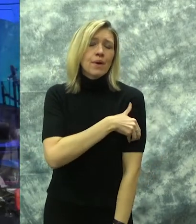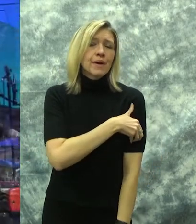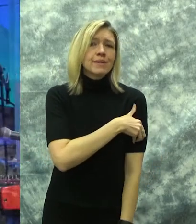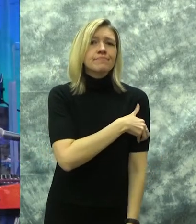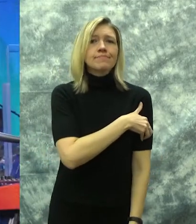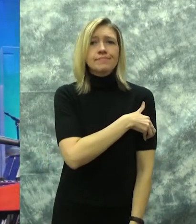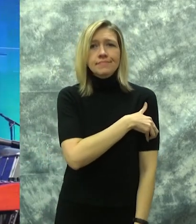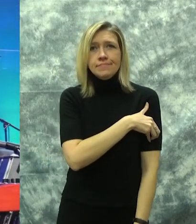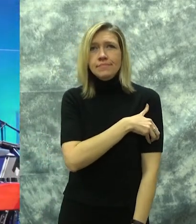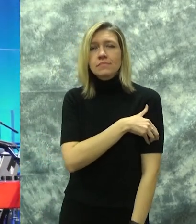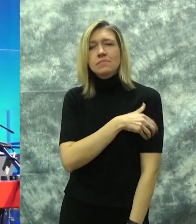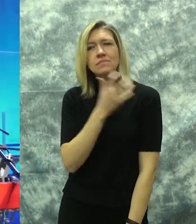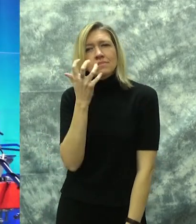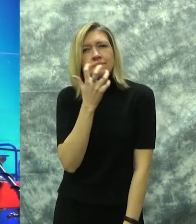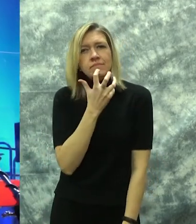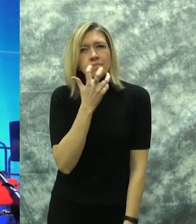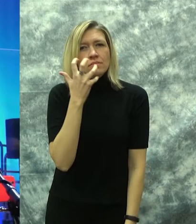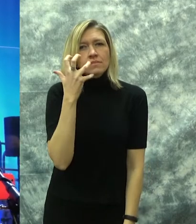Oh,